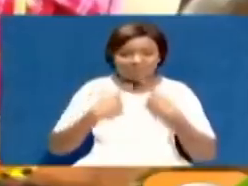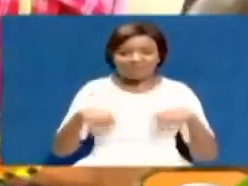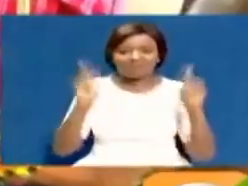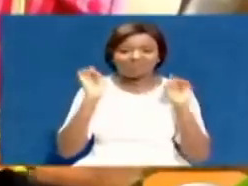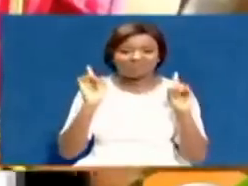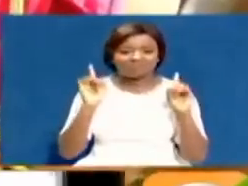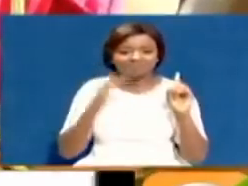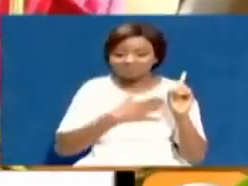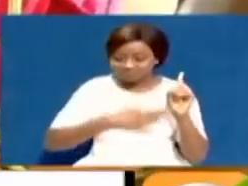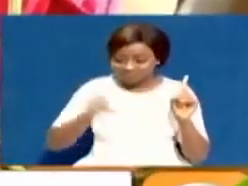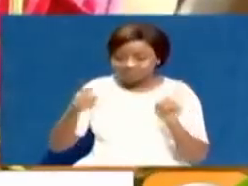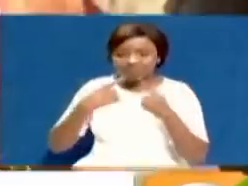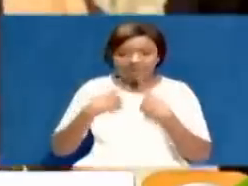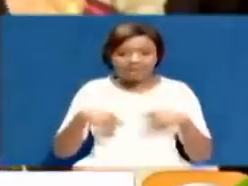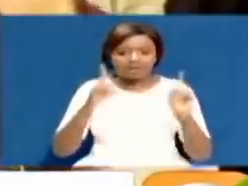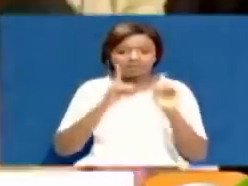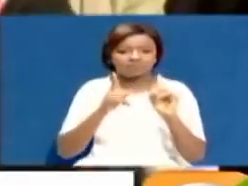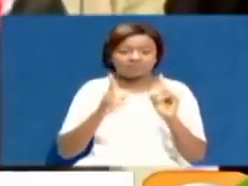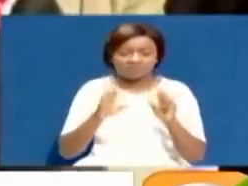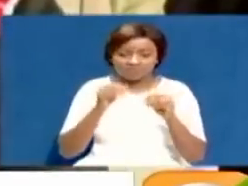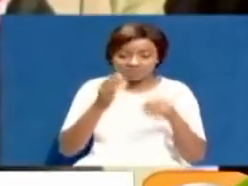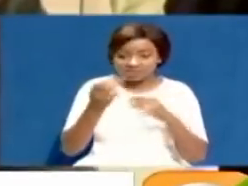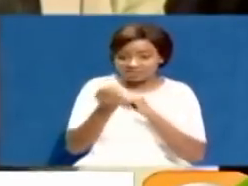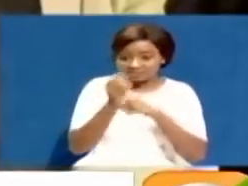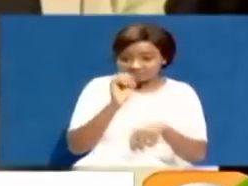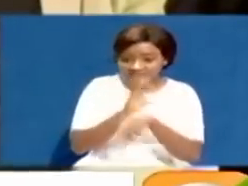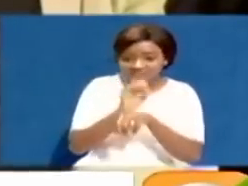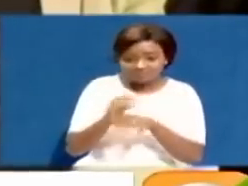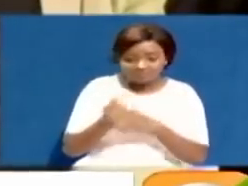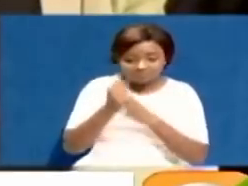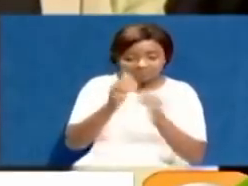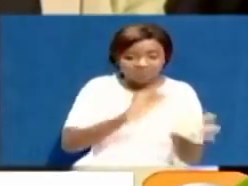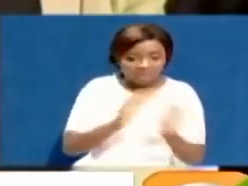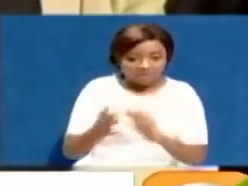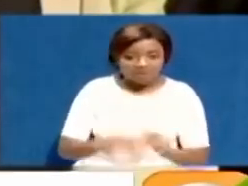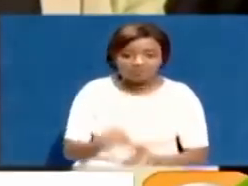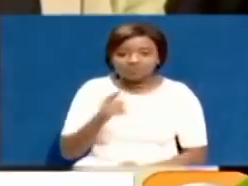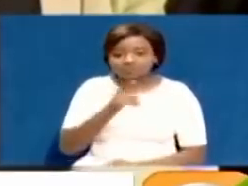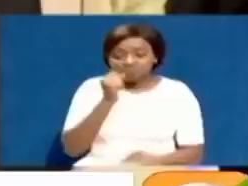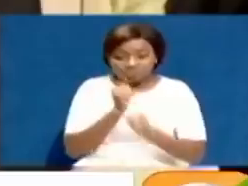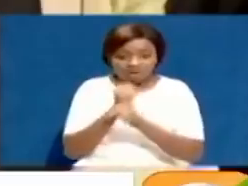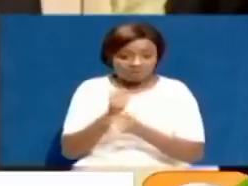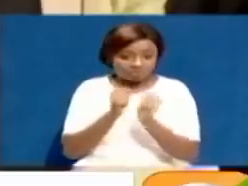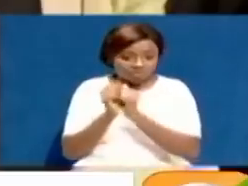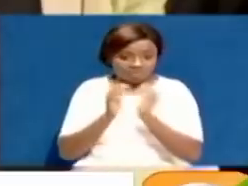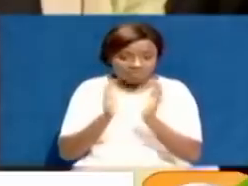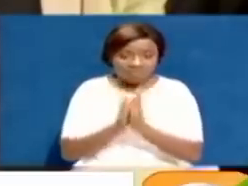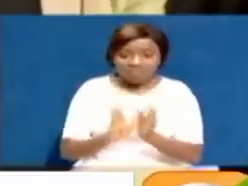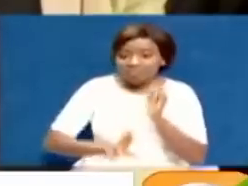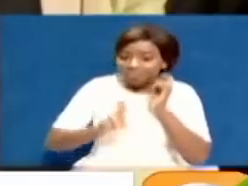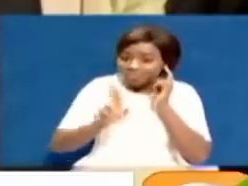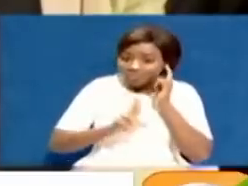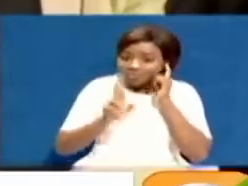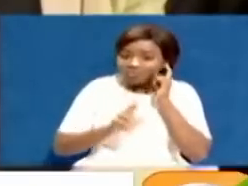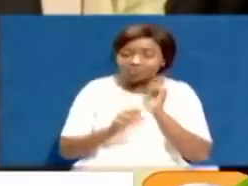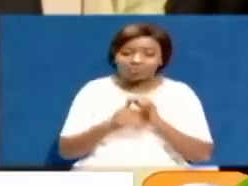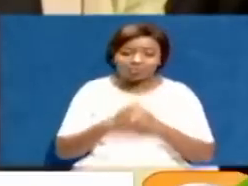hapo. Na mtapatia maelekeo. Mfanye kazi na rais wetu, Uhuru